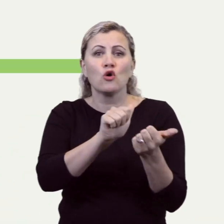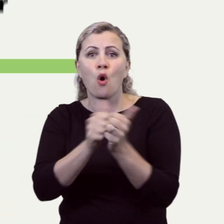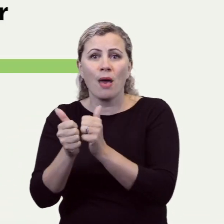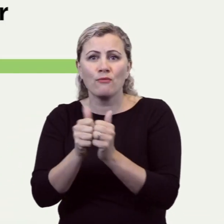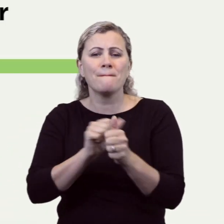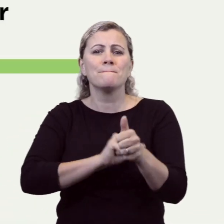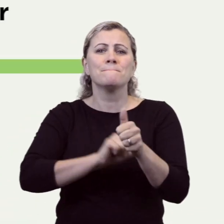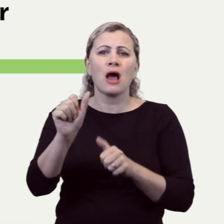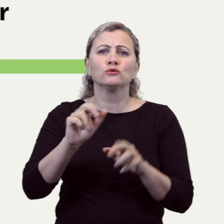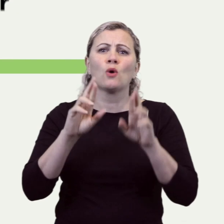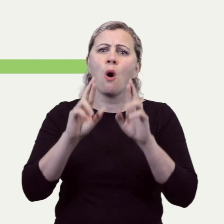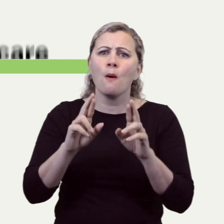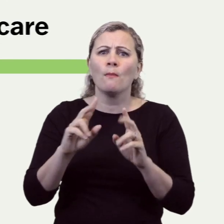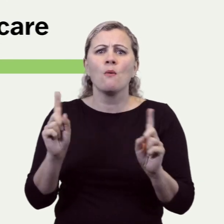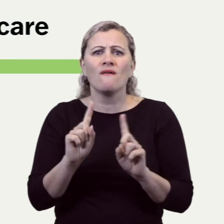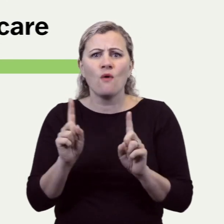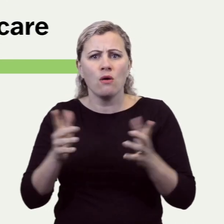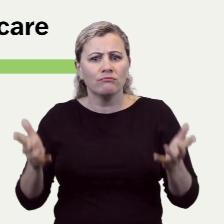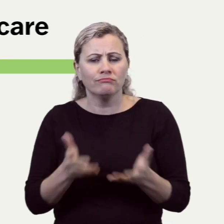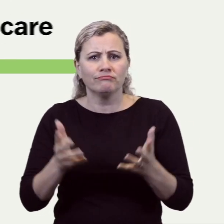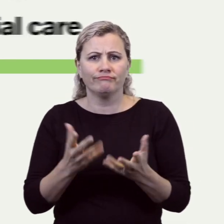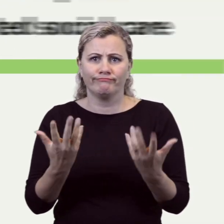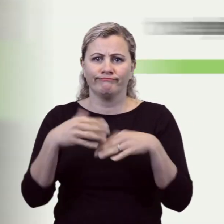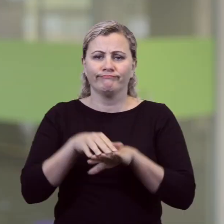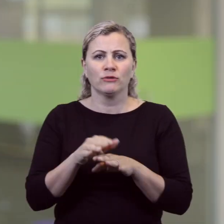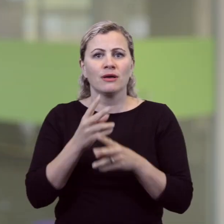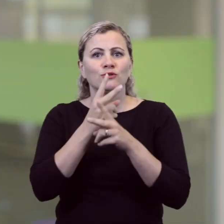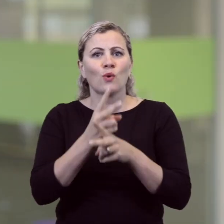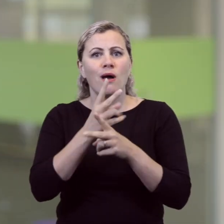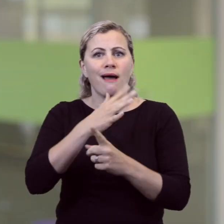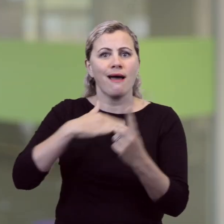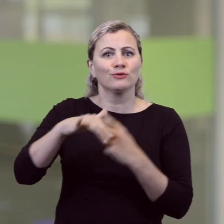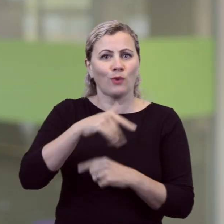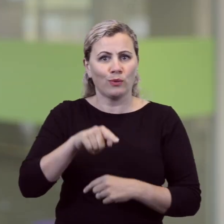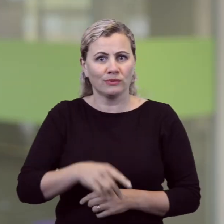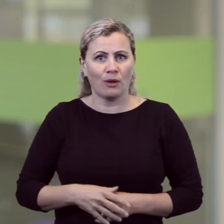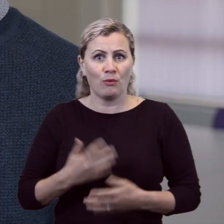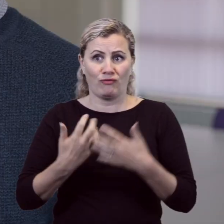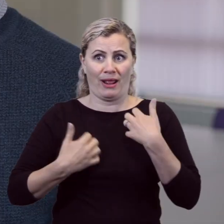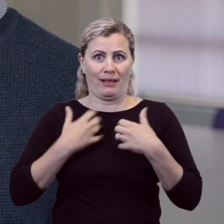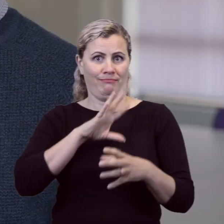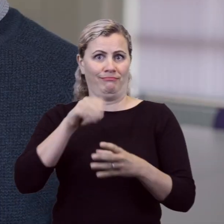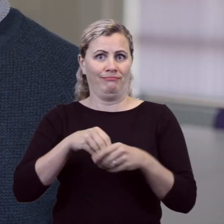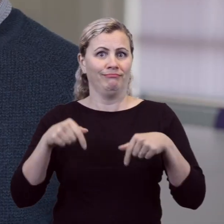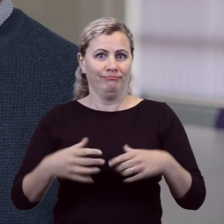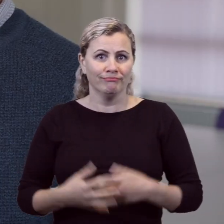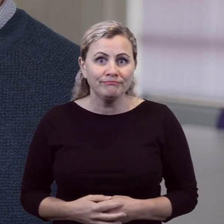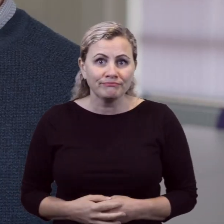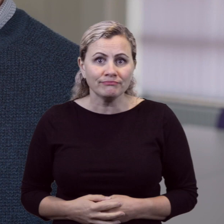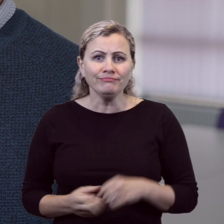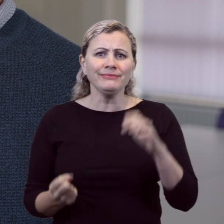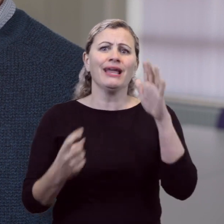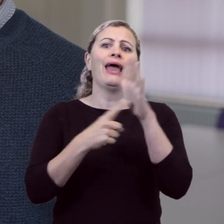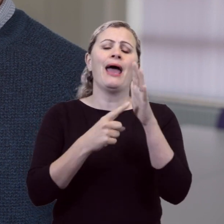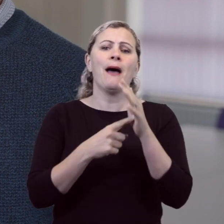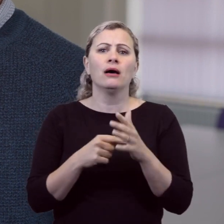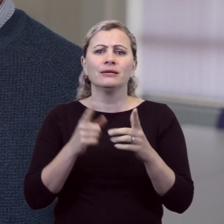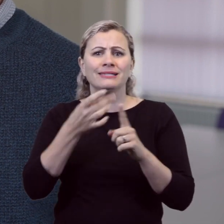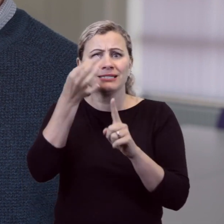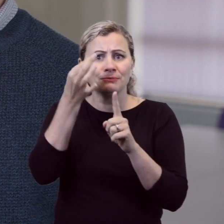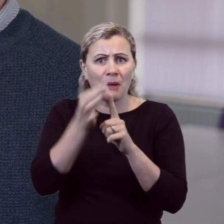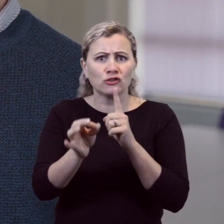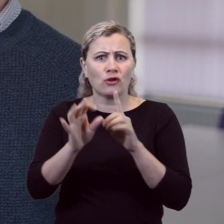is the best hope for truly integrated social care, so that's why we're thrilled to be a Managing Better partner. The key thing here is it provides a